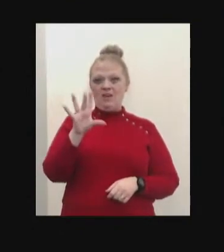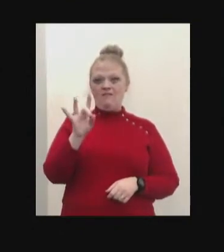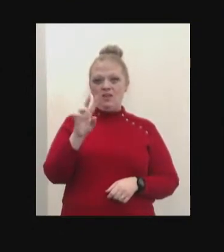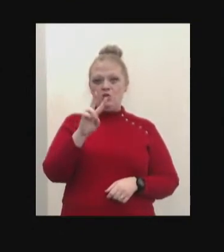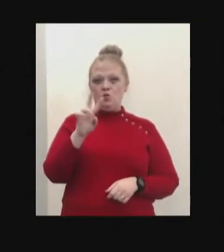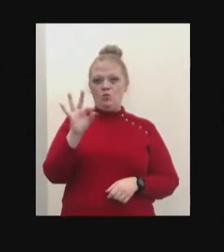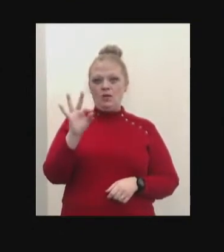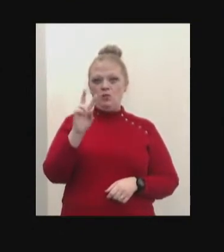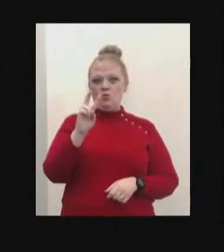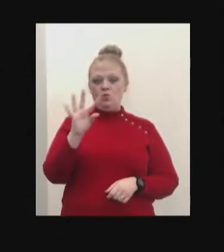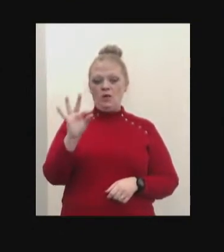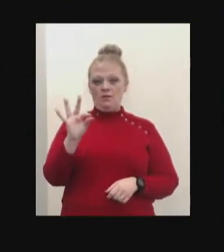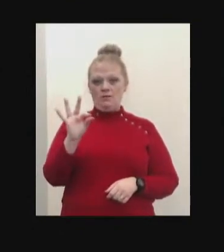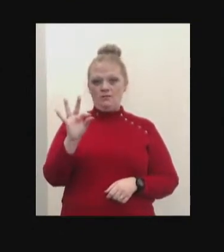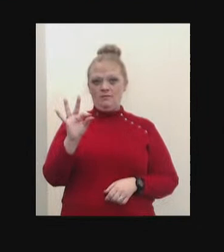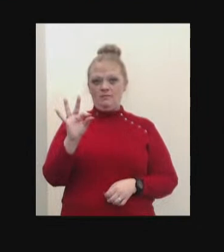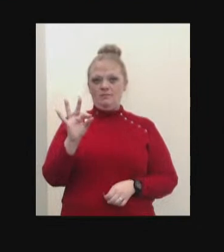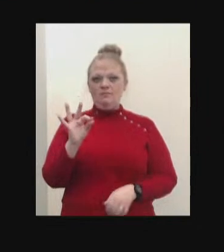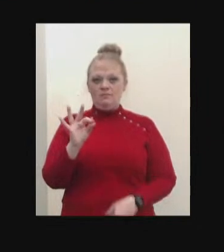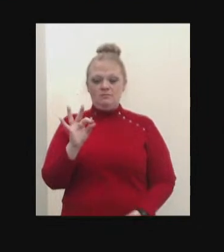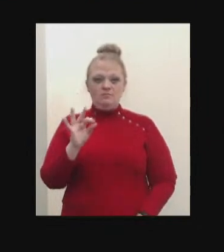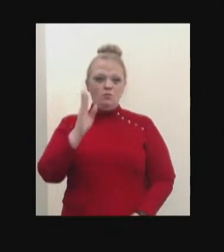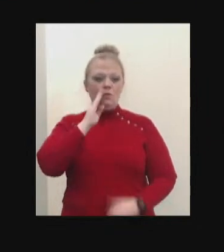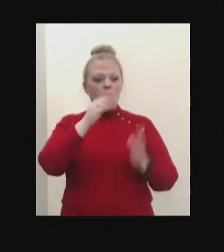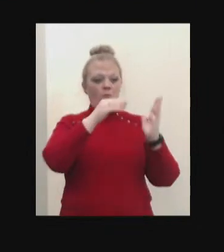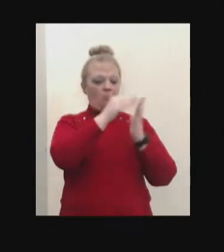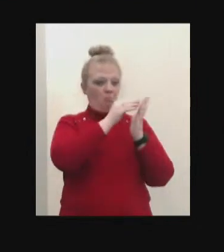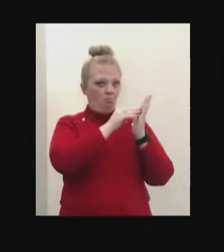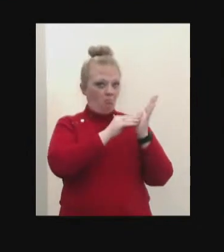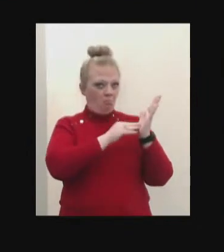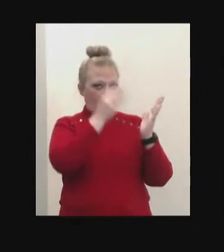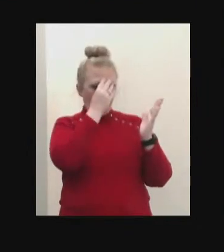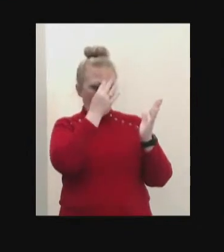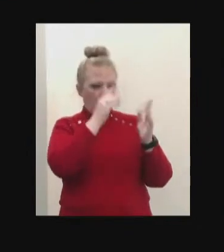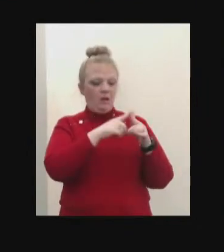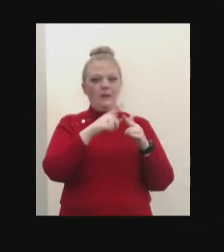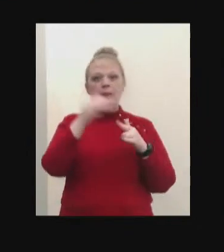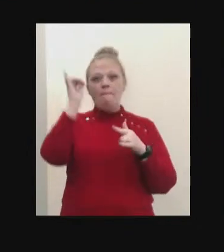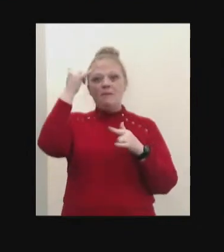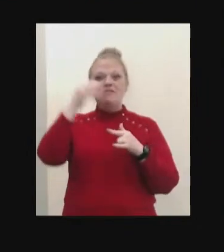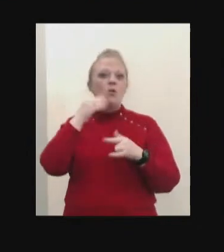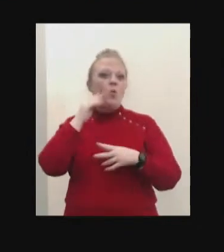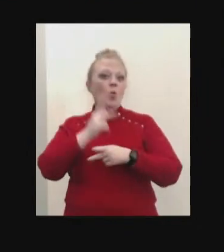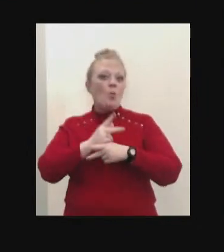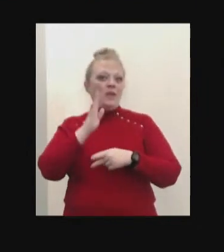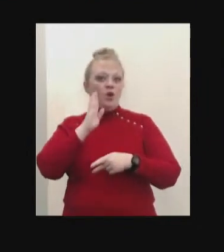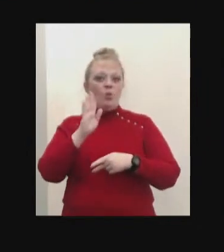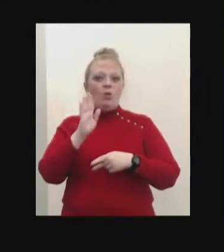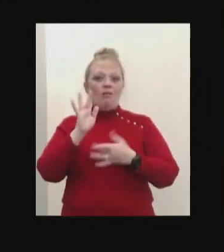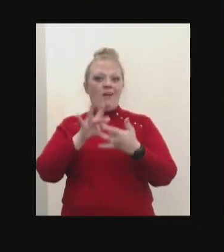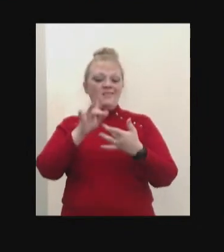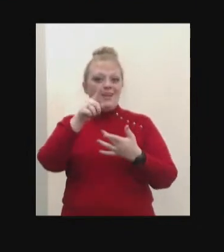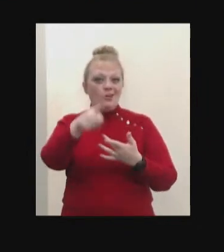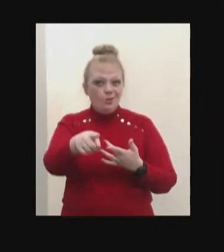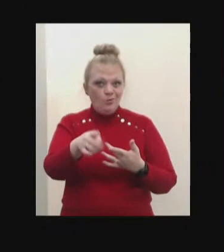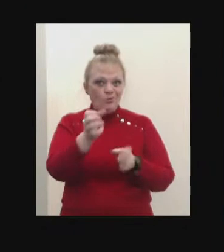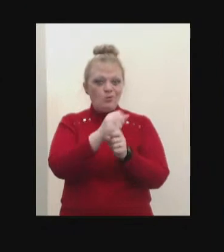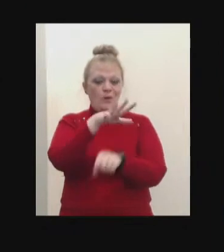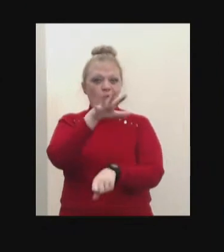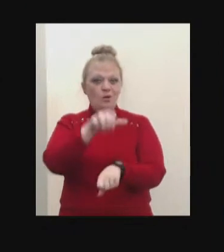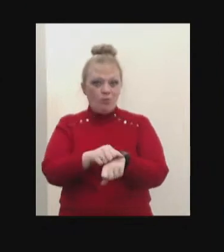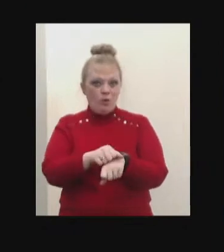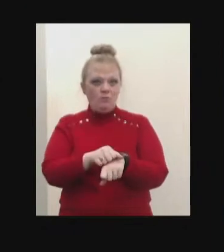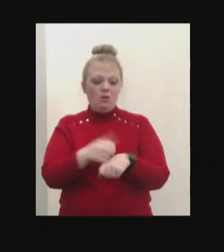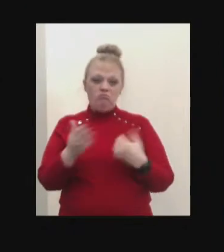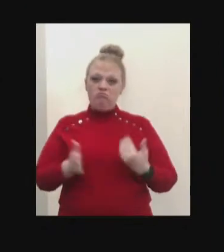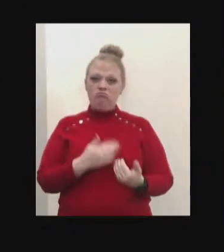716-858-2929. We'll take in some information, and Buffalo Home Care will contact you and make an appointment that is convenient for you to